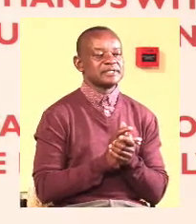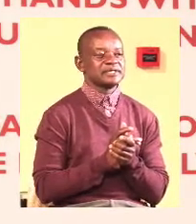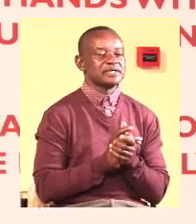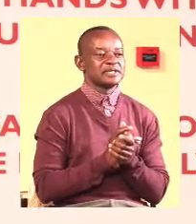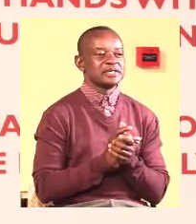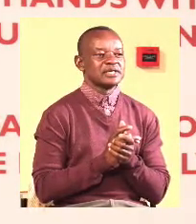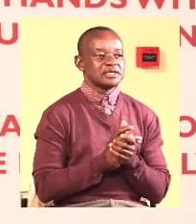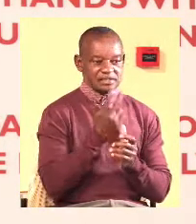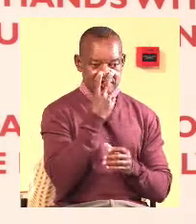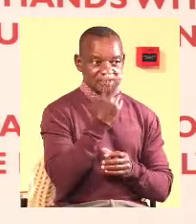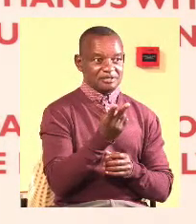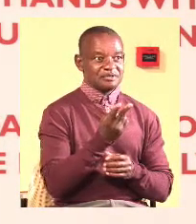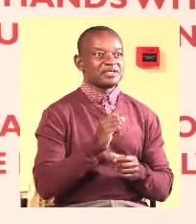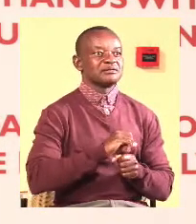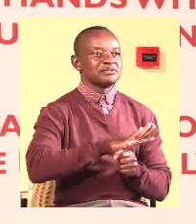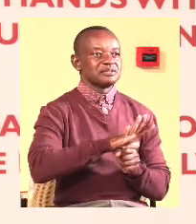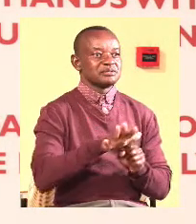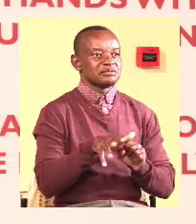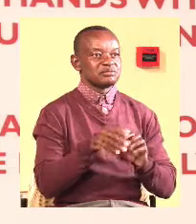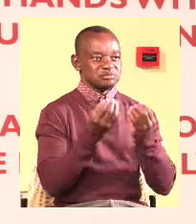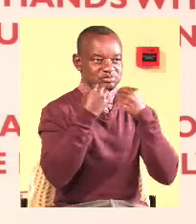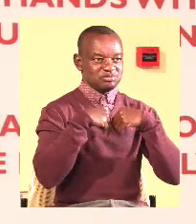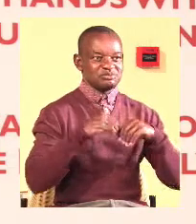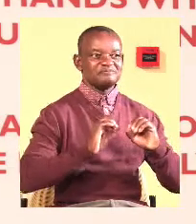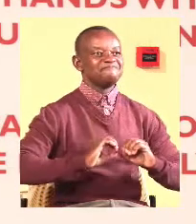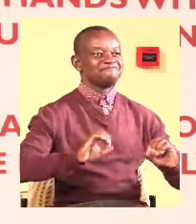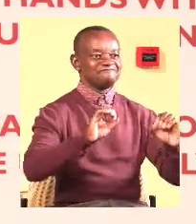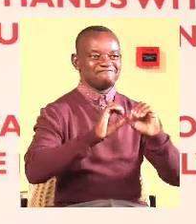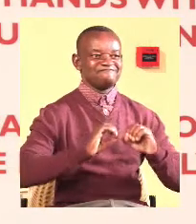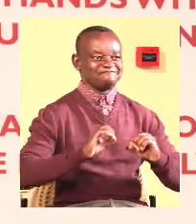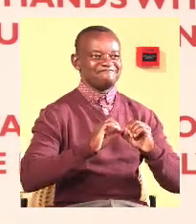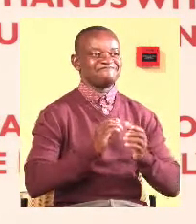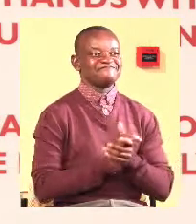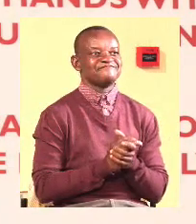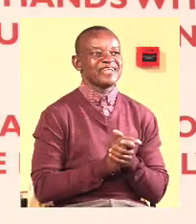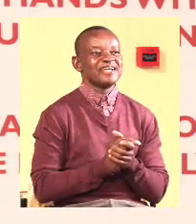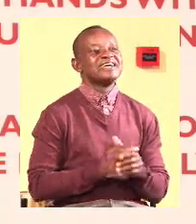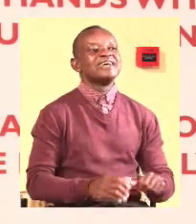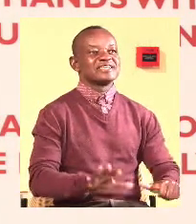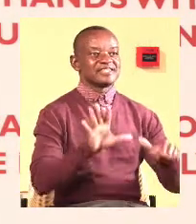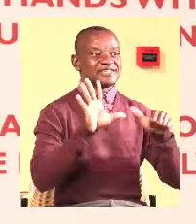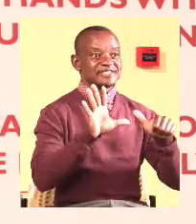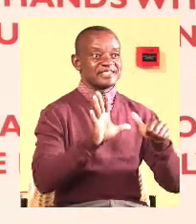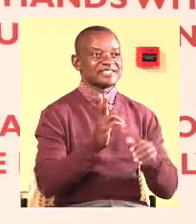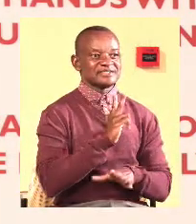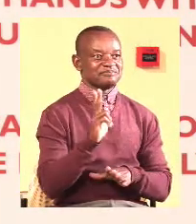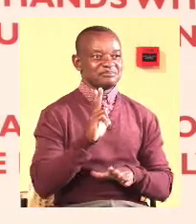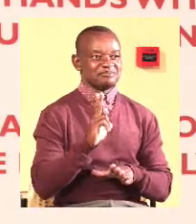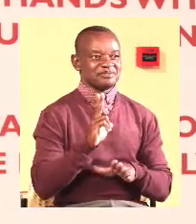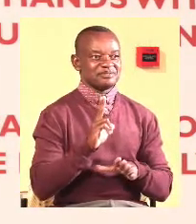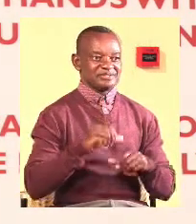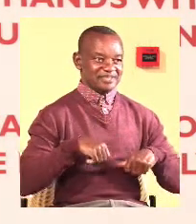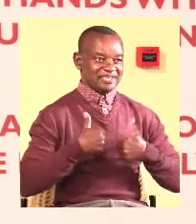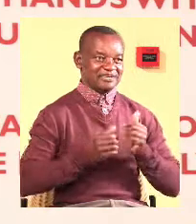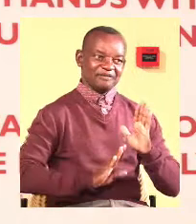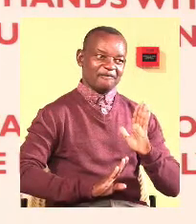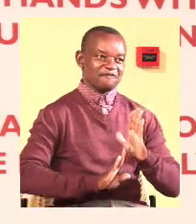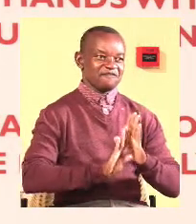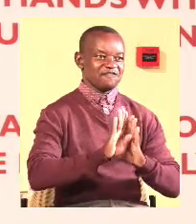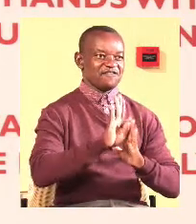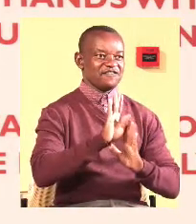any signs, and they are clinically also doing very well. And as we have promised as a